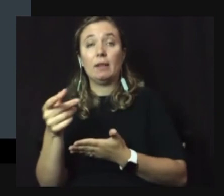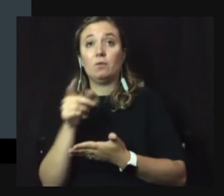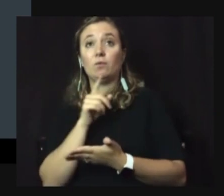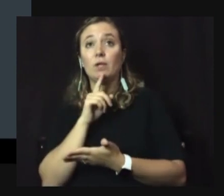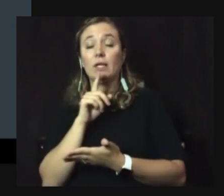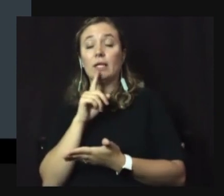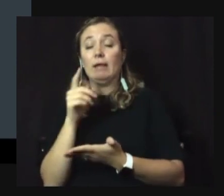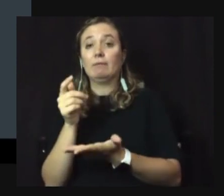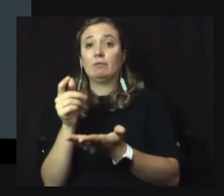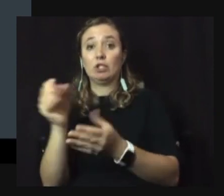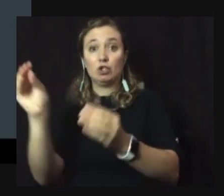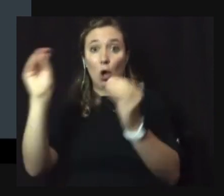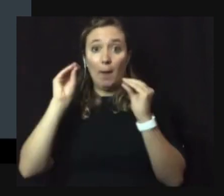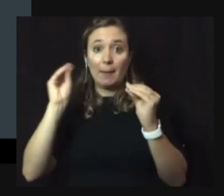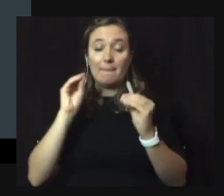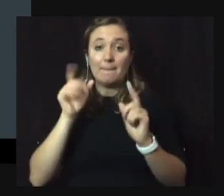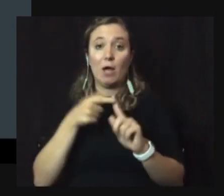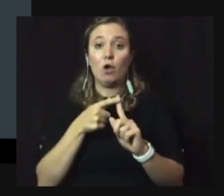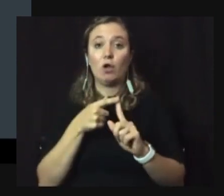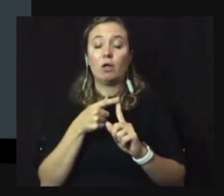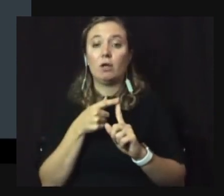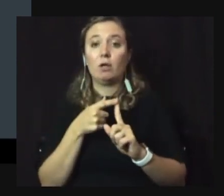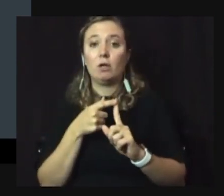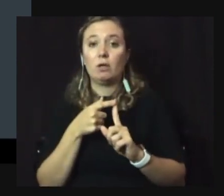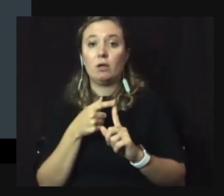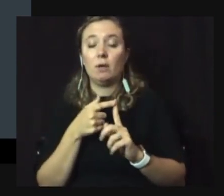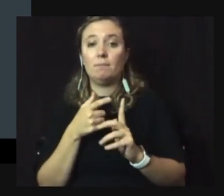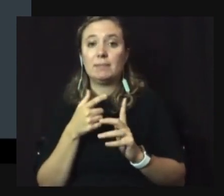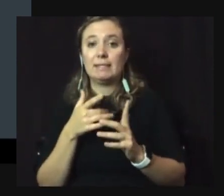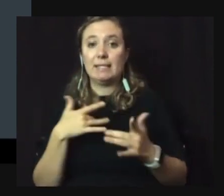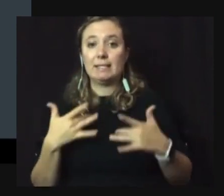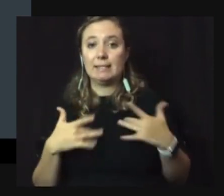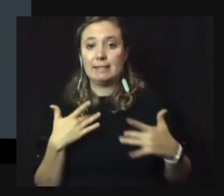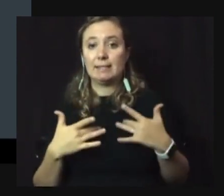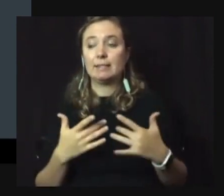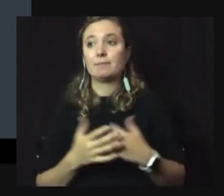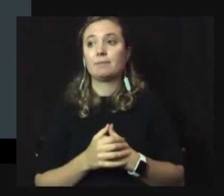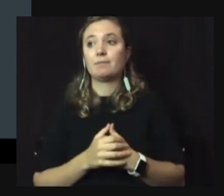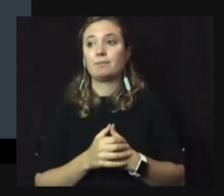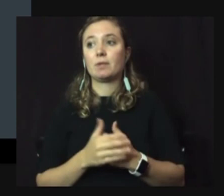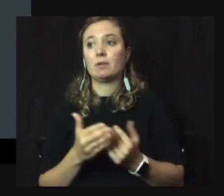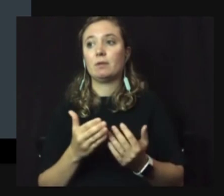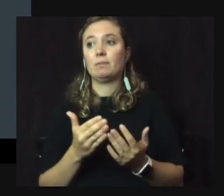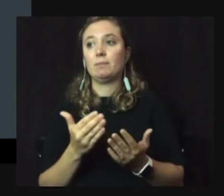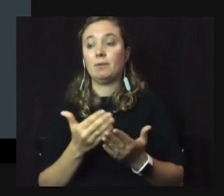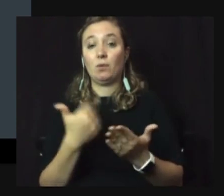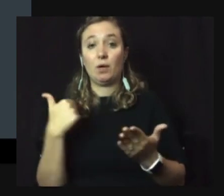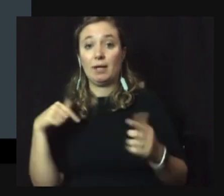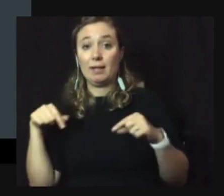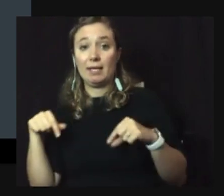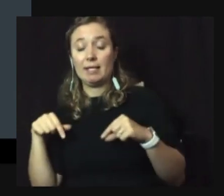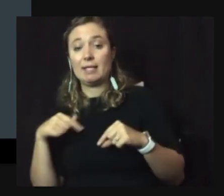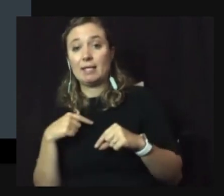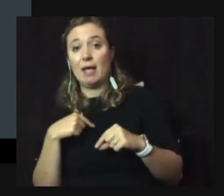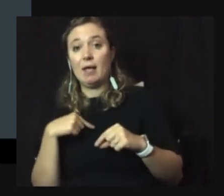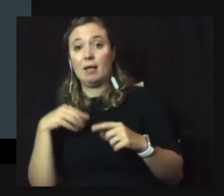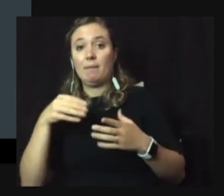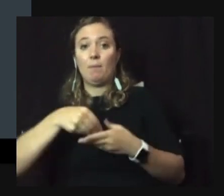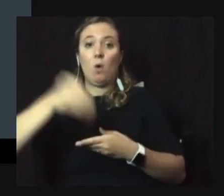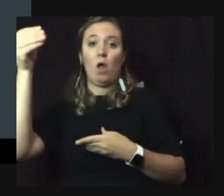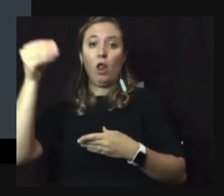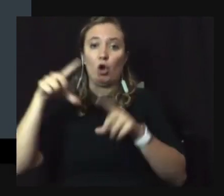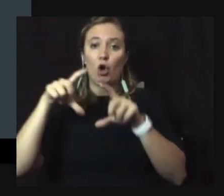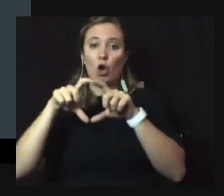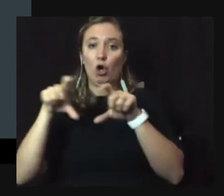body sensations. So actually before this, I pulled a card. I love pulling cards.